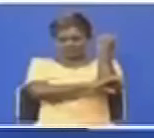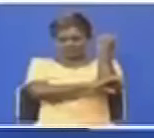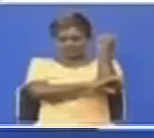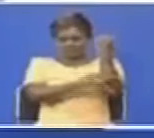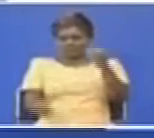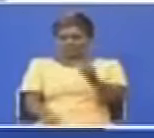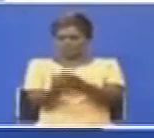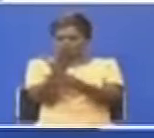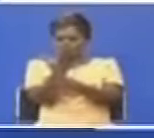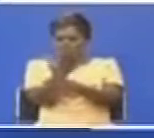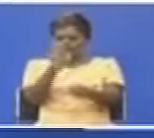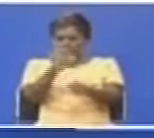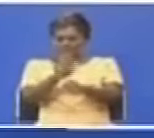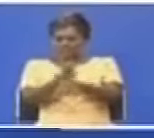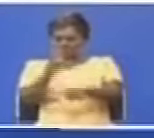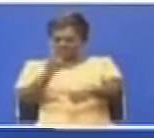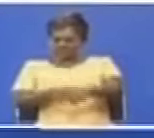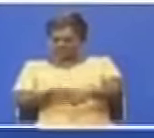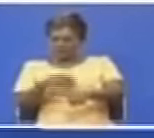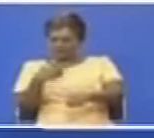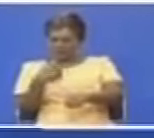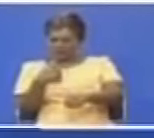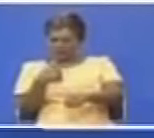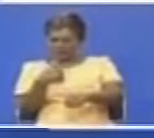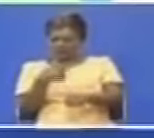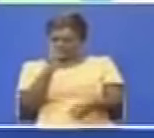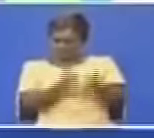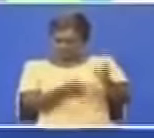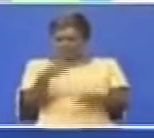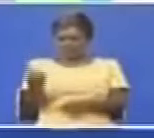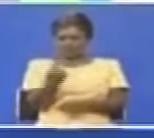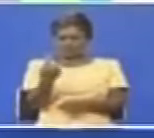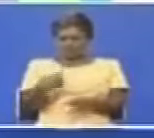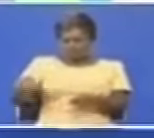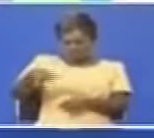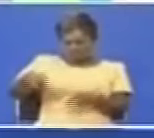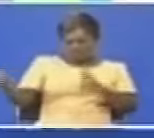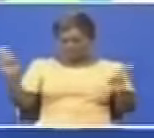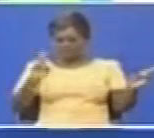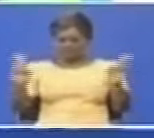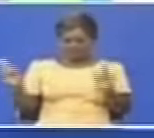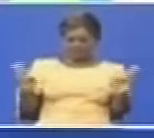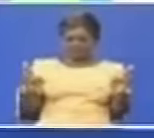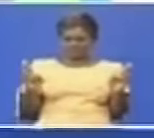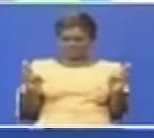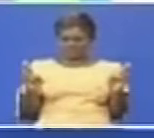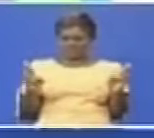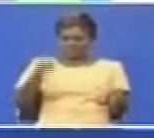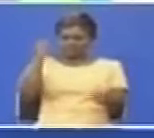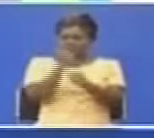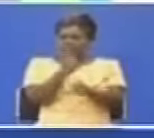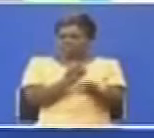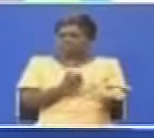generate most of the time not only in track and field. We are ready and we are here to make sure